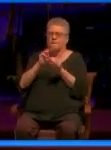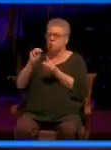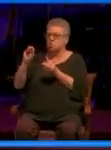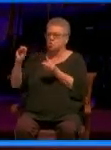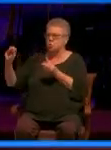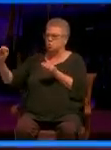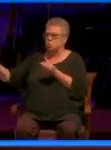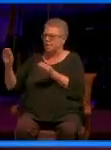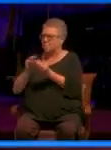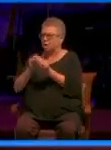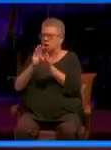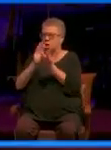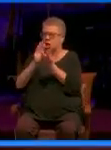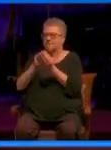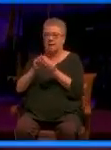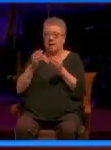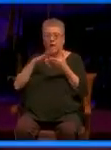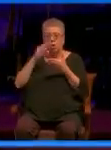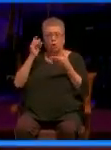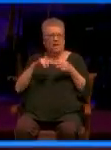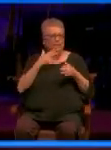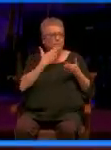right? I learned that in Hebrew.